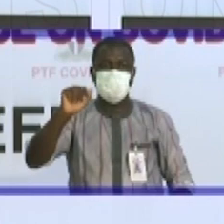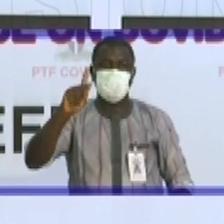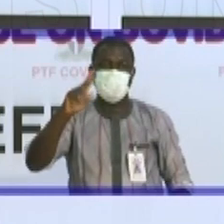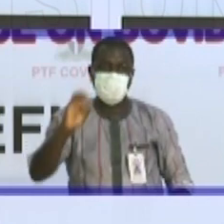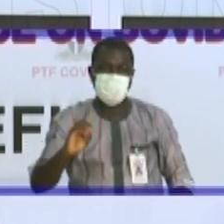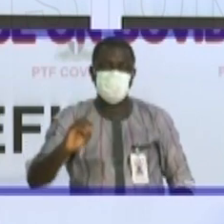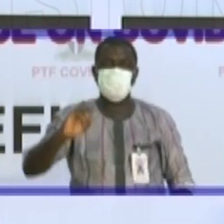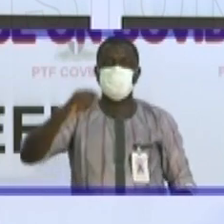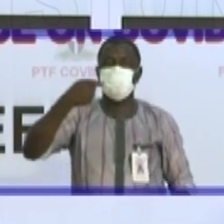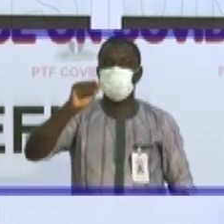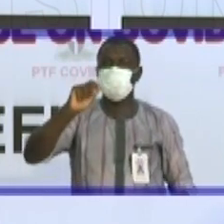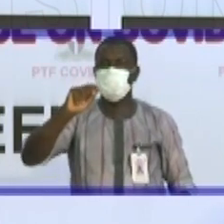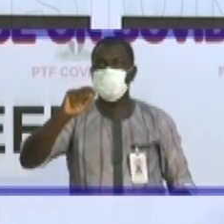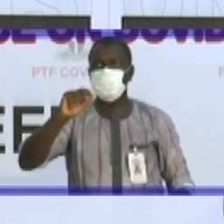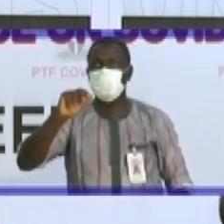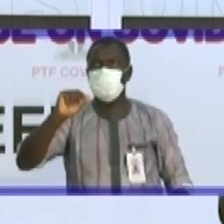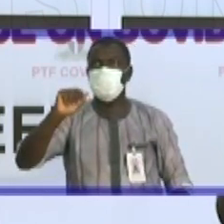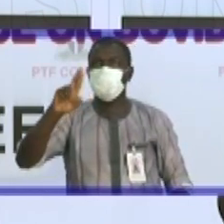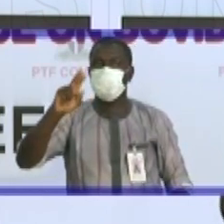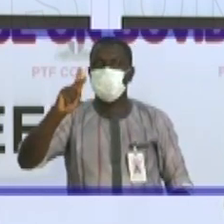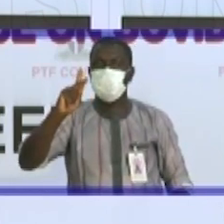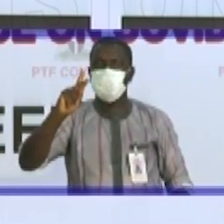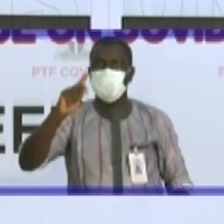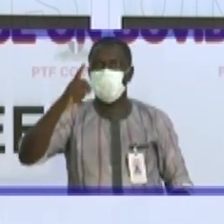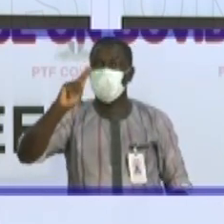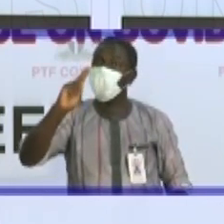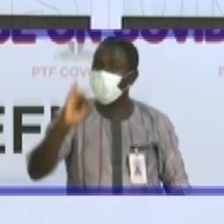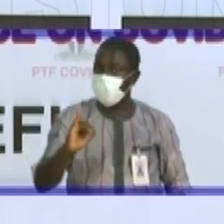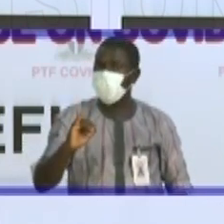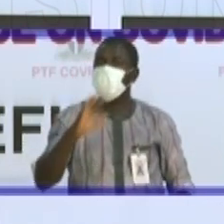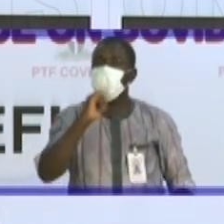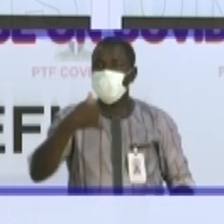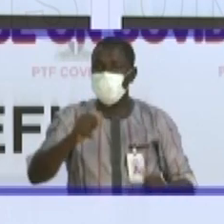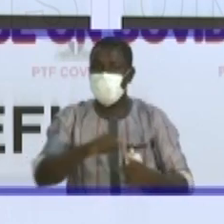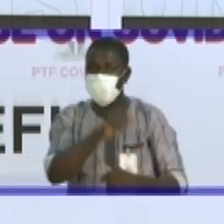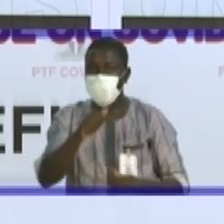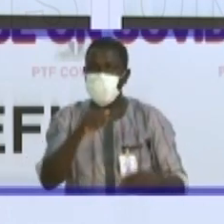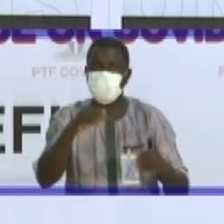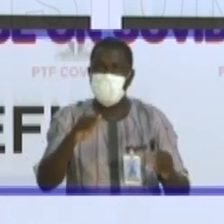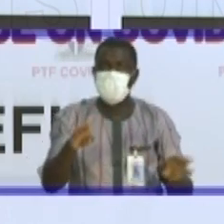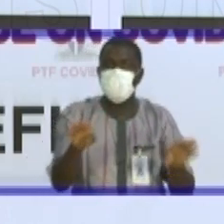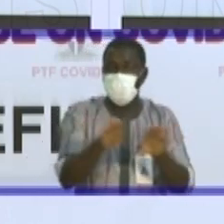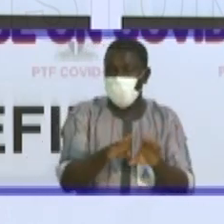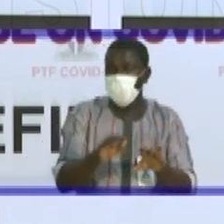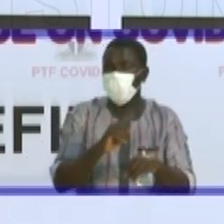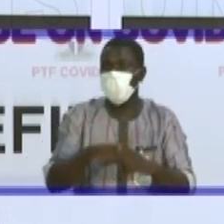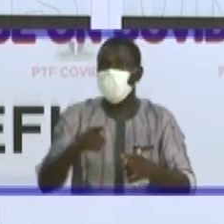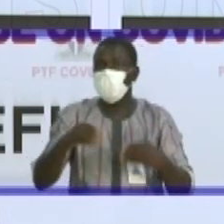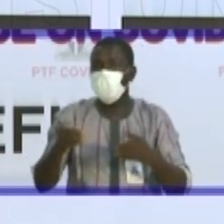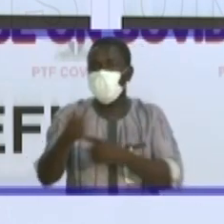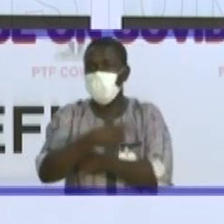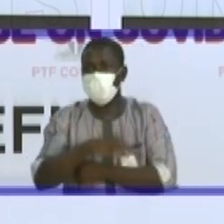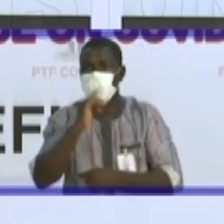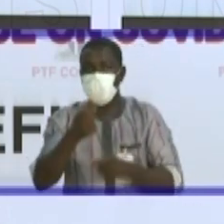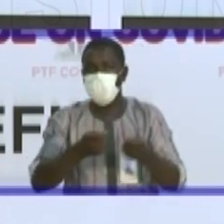markets still part of the neighborhood markets? So, of course, the answer is no, they are not. The market days are controlled by